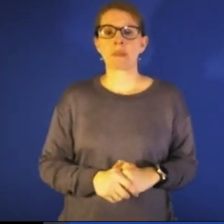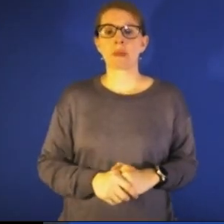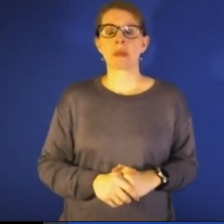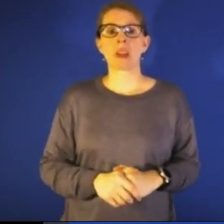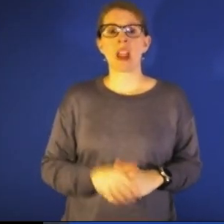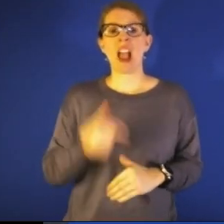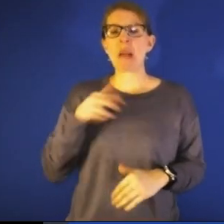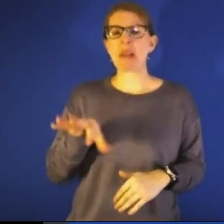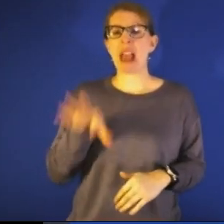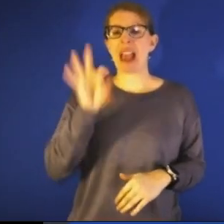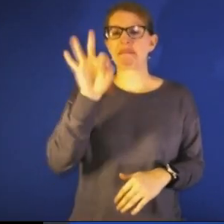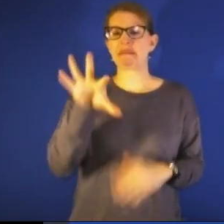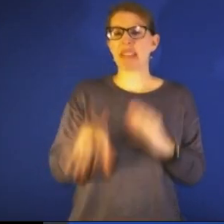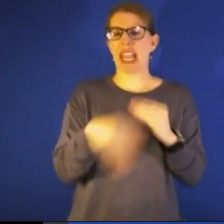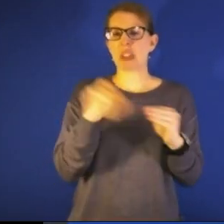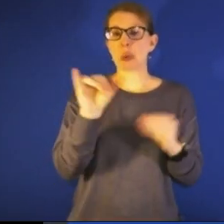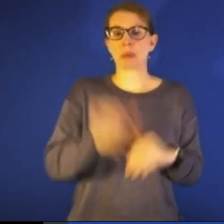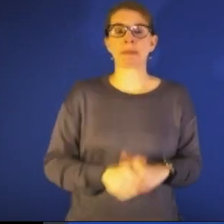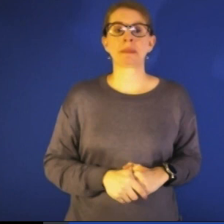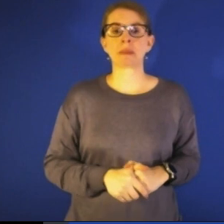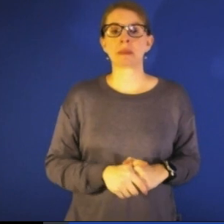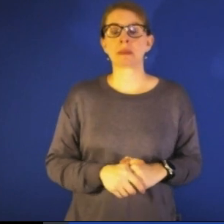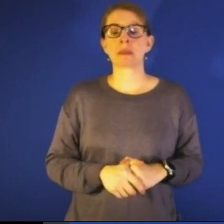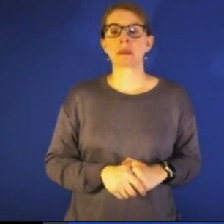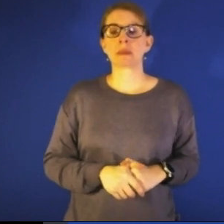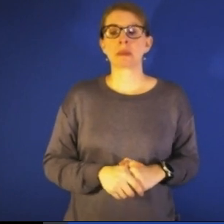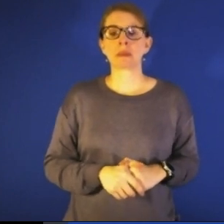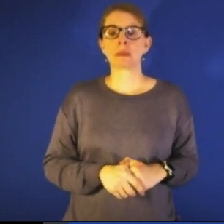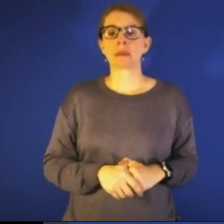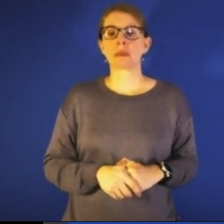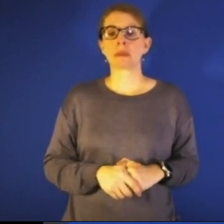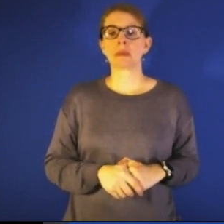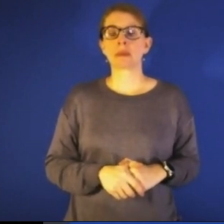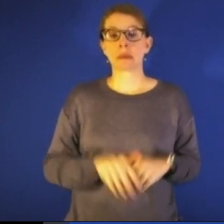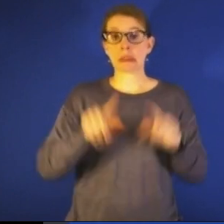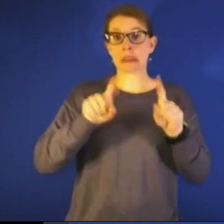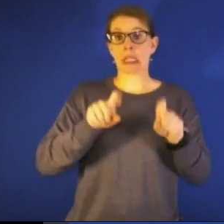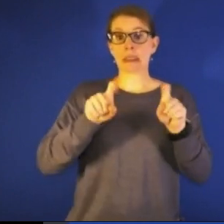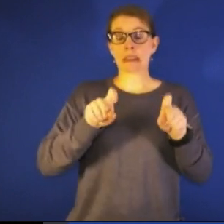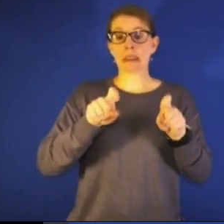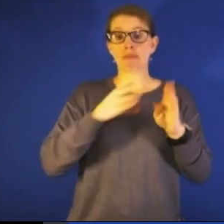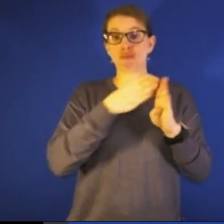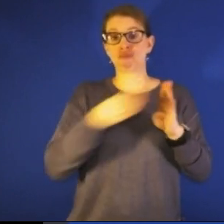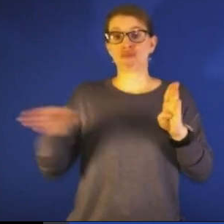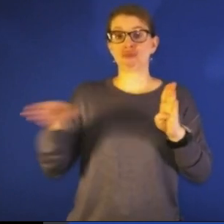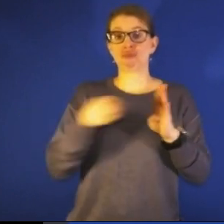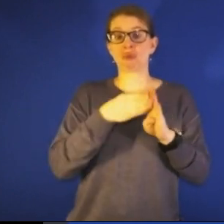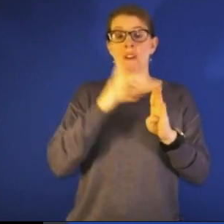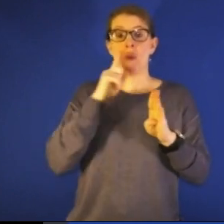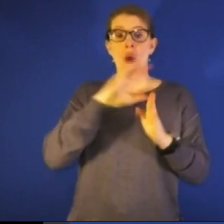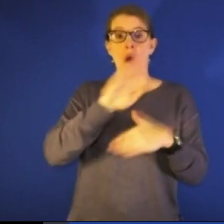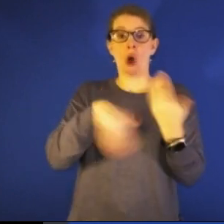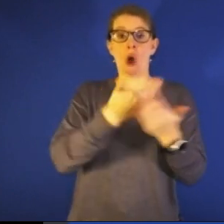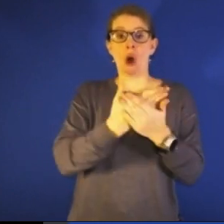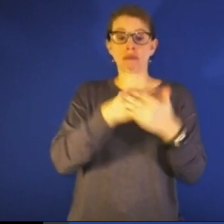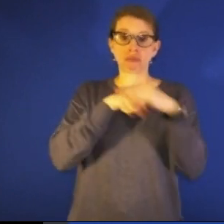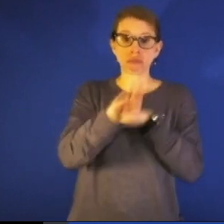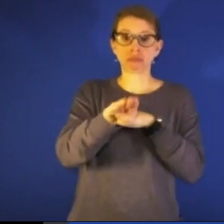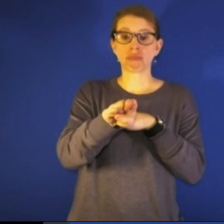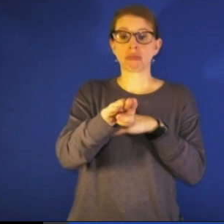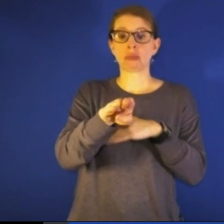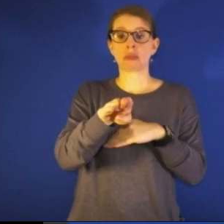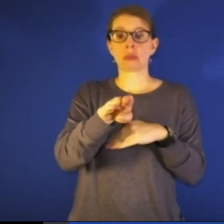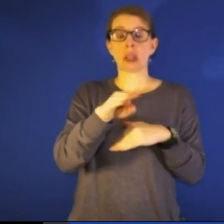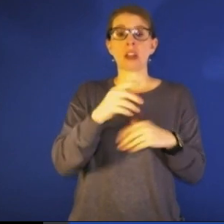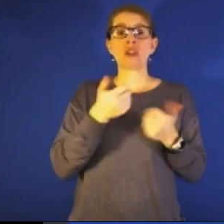add something also to this, we don't have testing across the board on everybody who walks into our doors just because we are trying